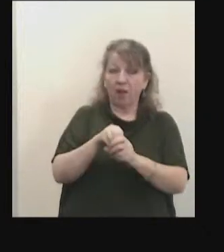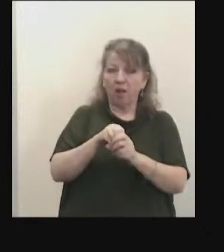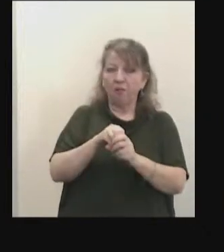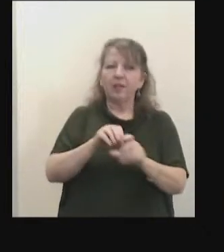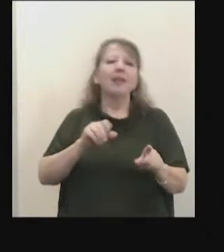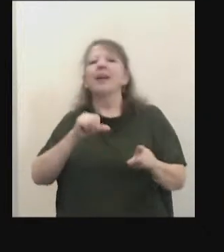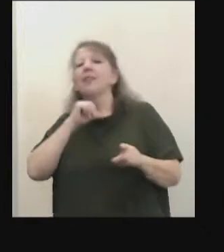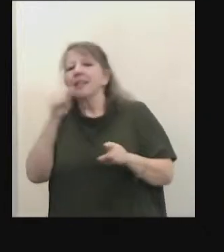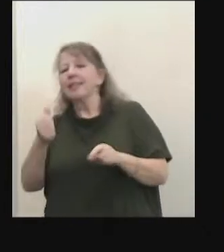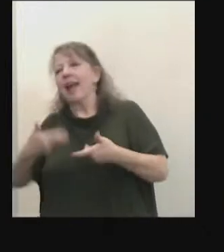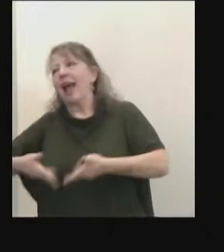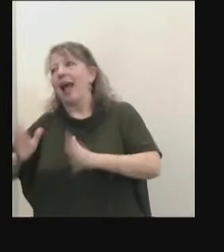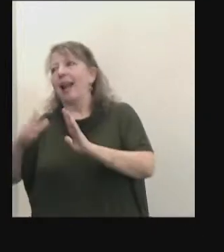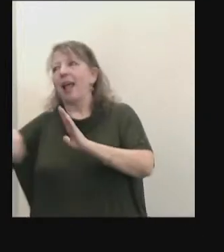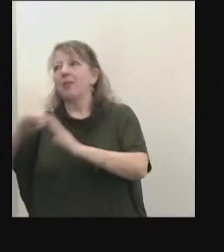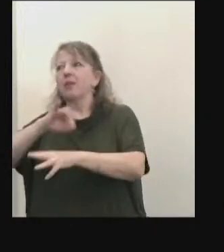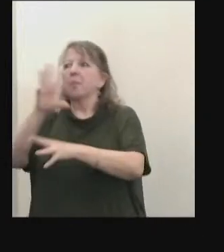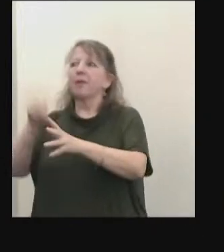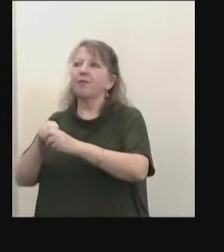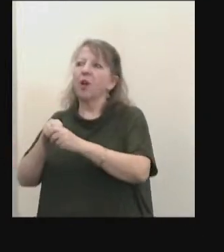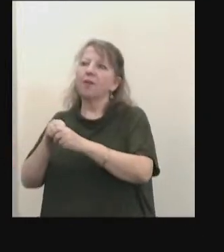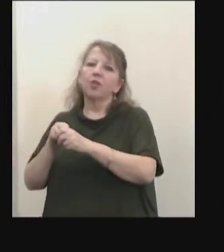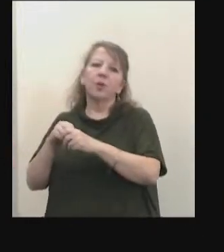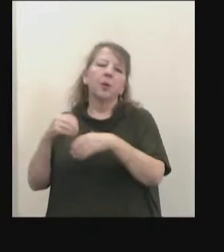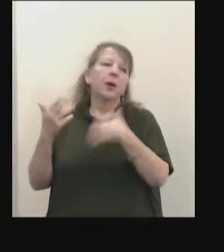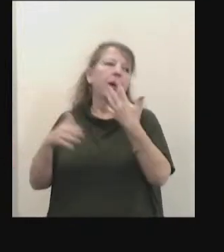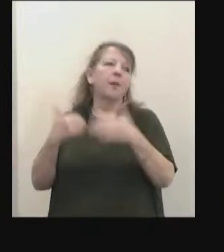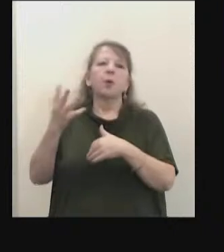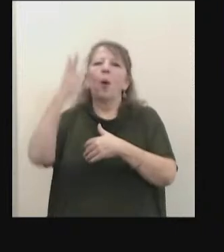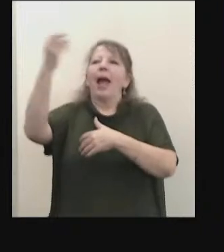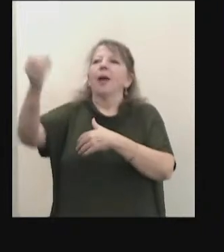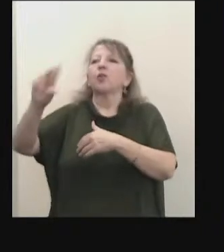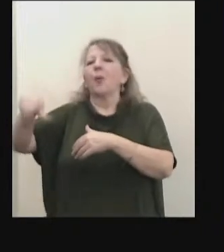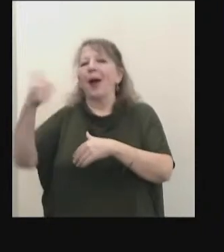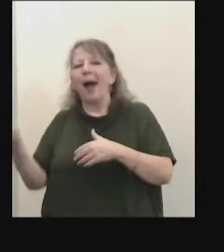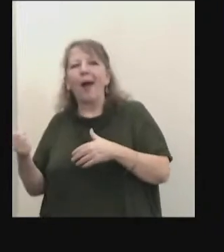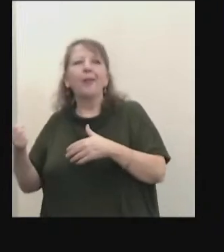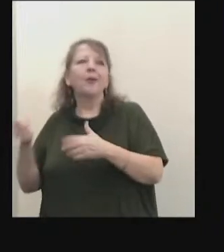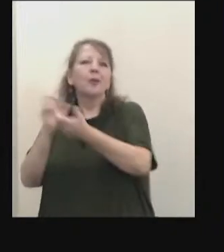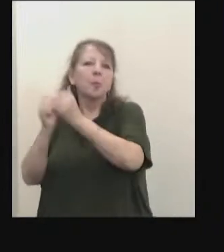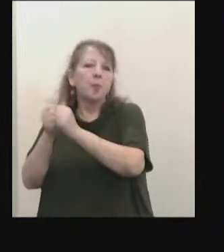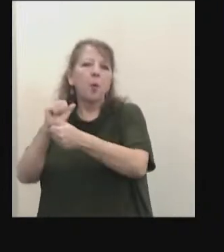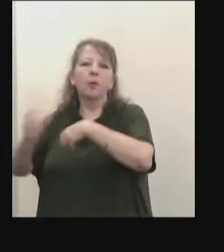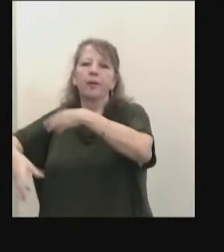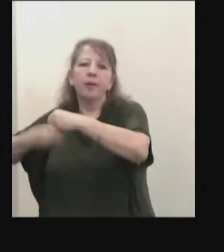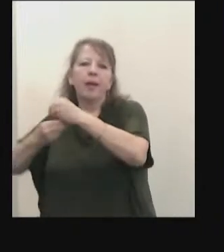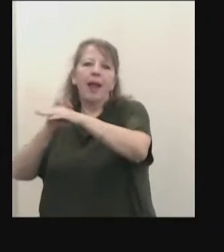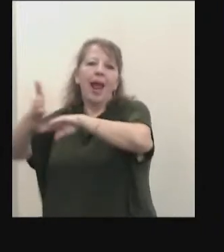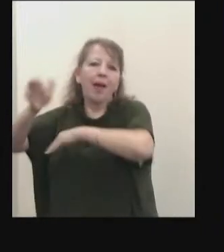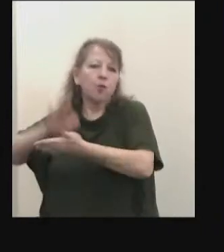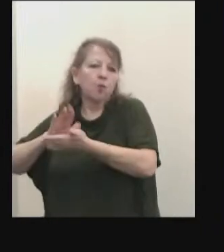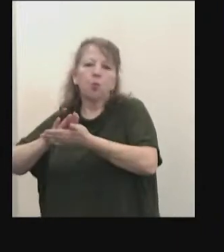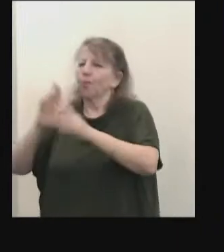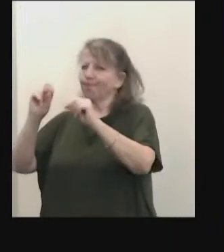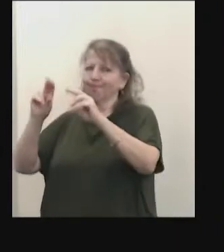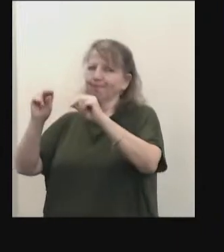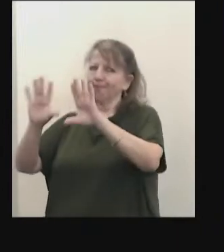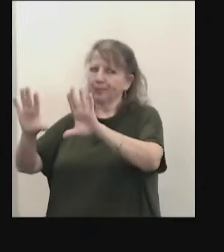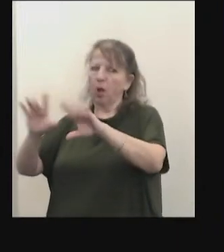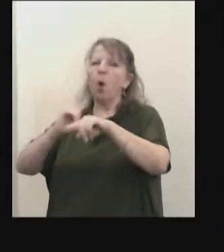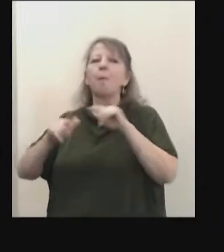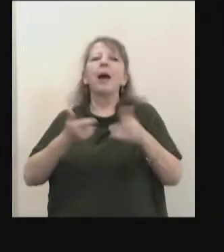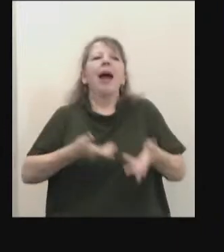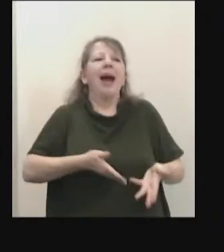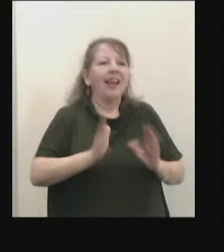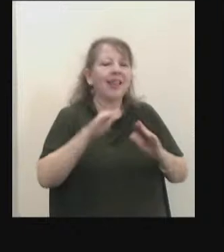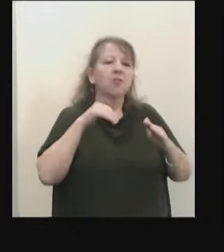them to go out into other extracurricular activities during their Test to Stay quarantine, but it will allow them to stay